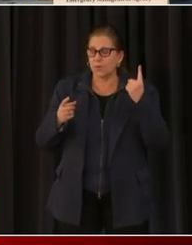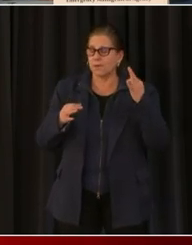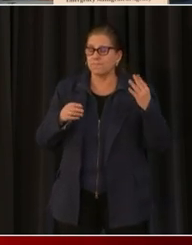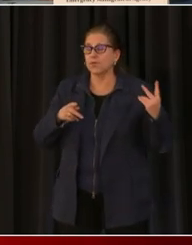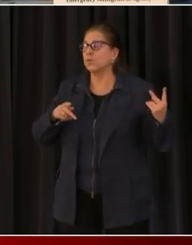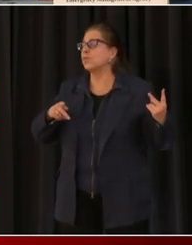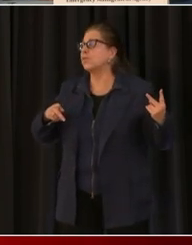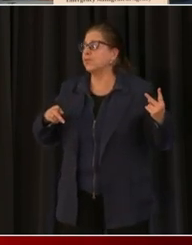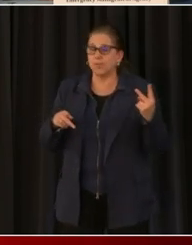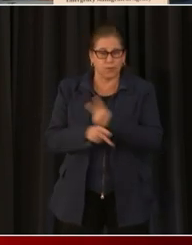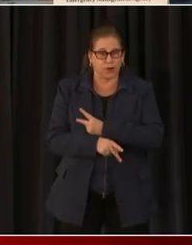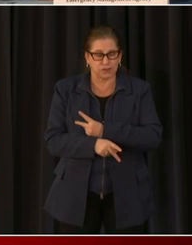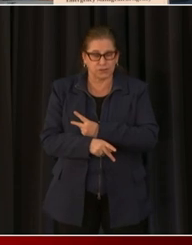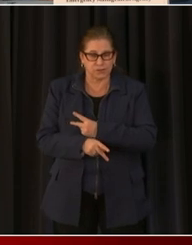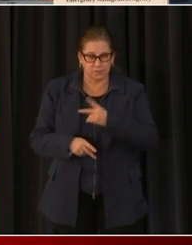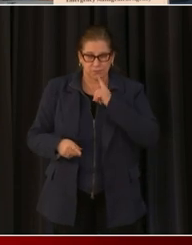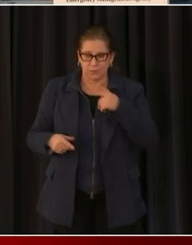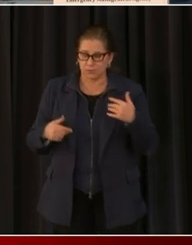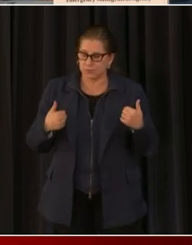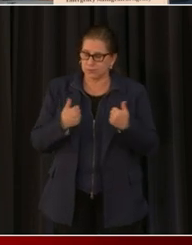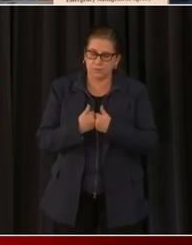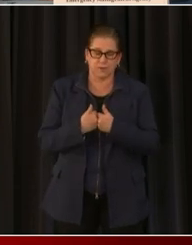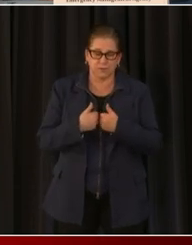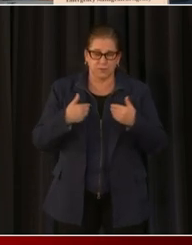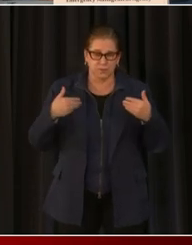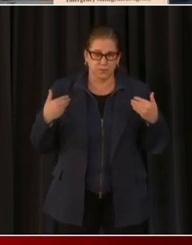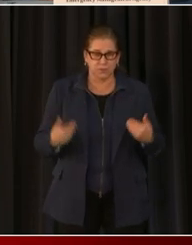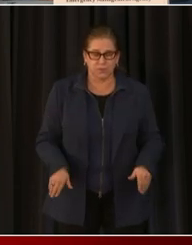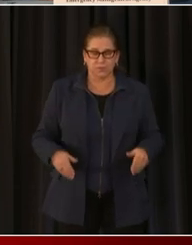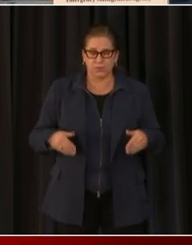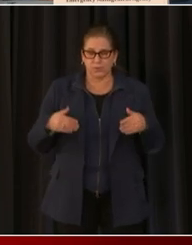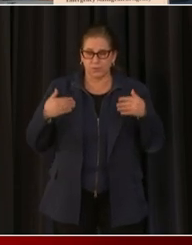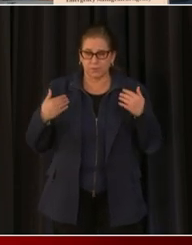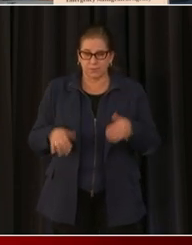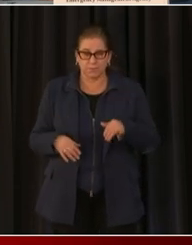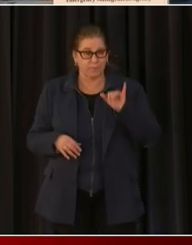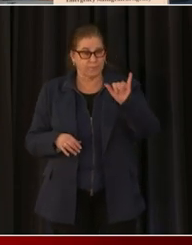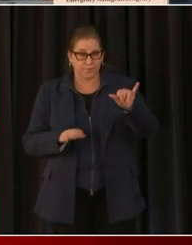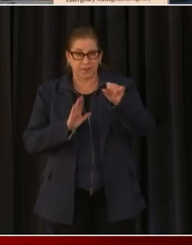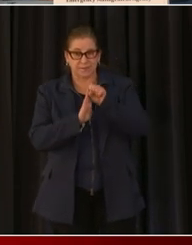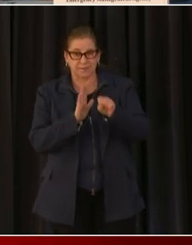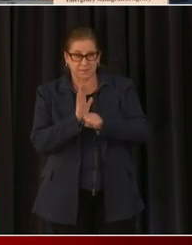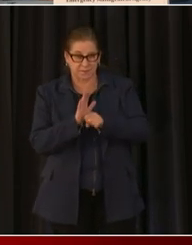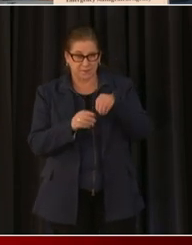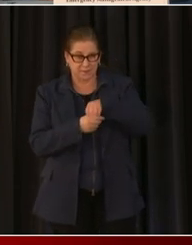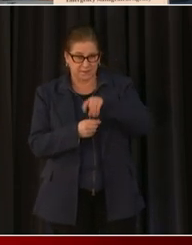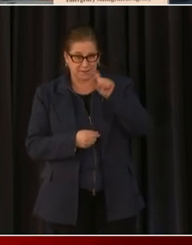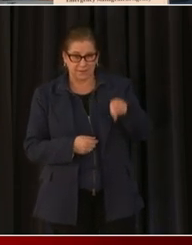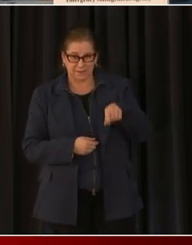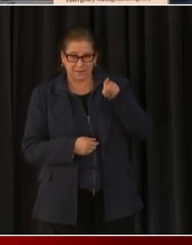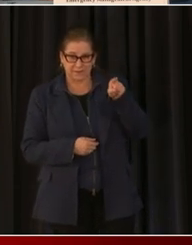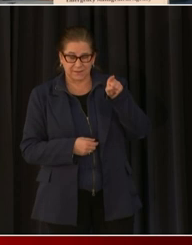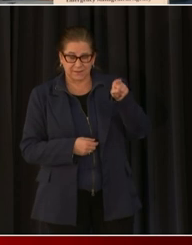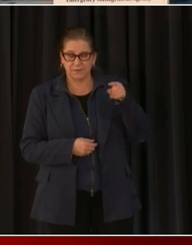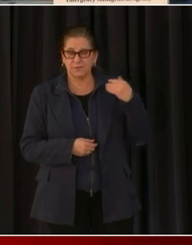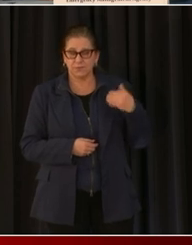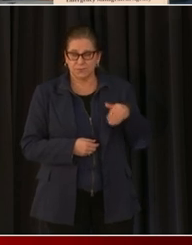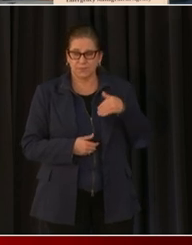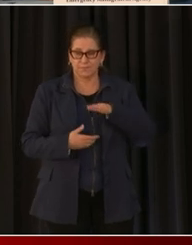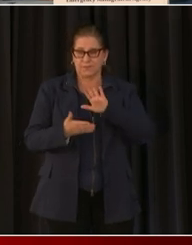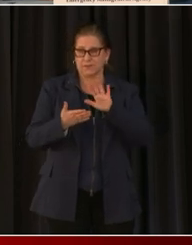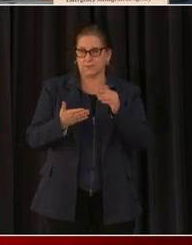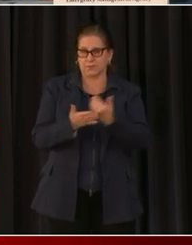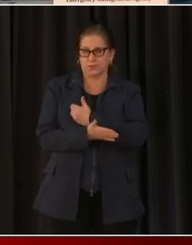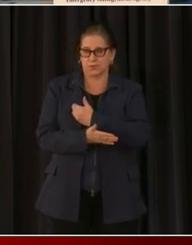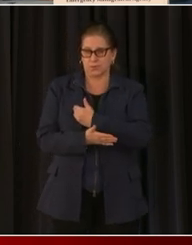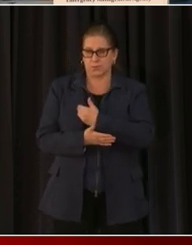the challenges that I think that state is facing, and this has been reported, so not